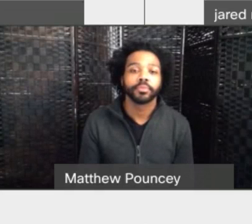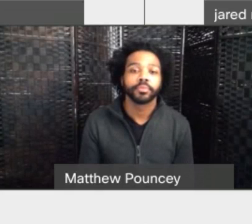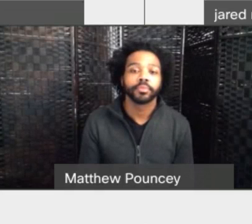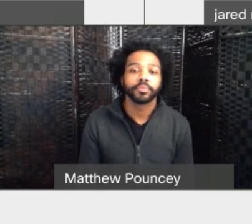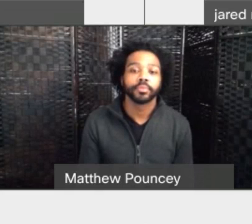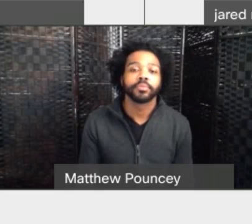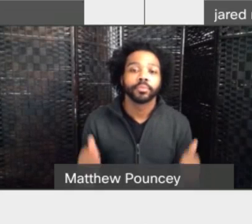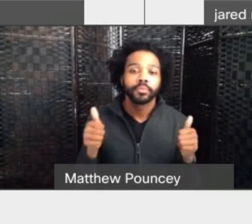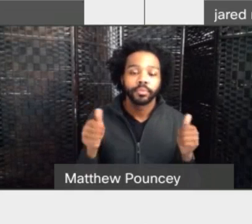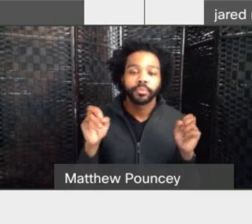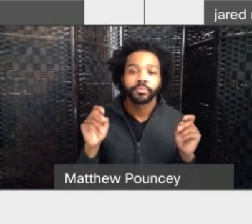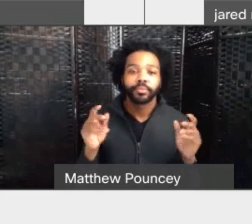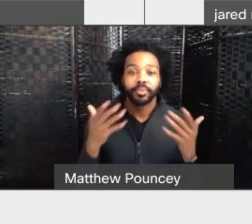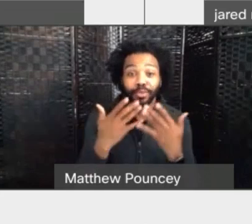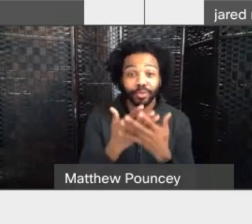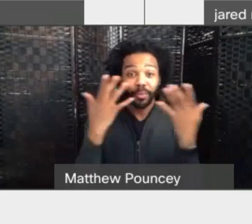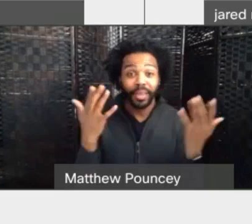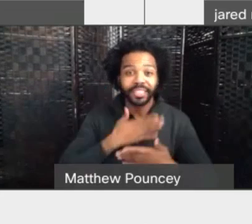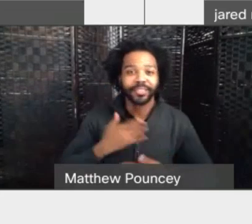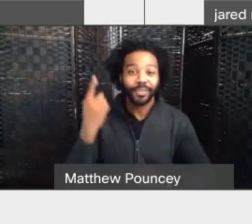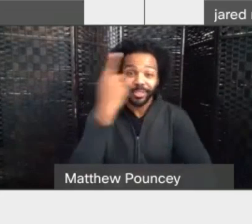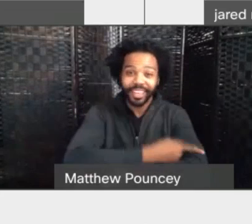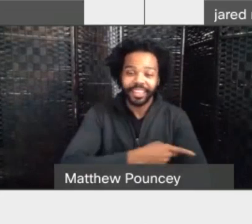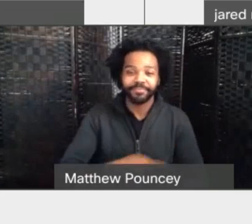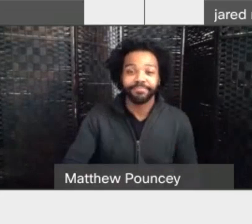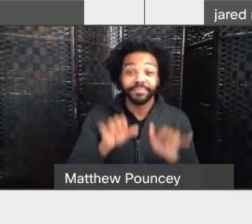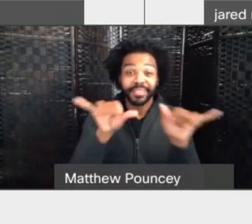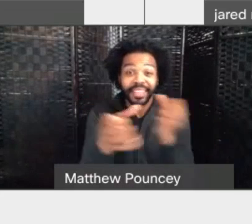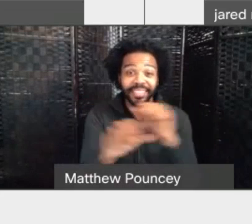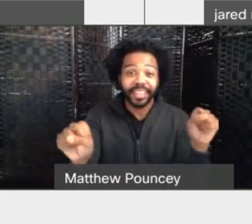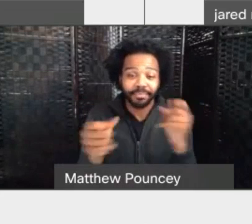Okay, thank you very much, everyone. Have a good day. stay safe.